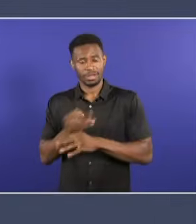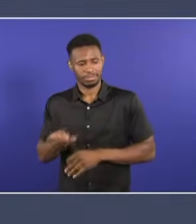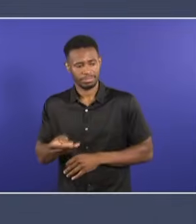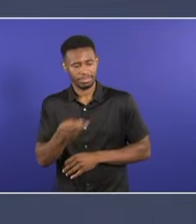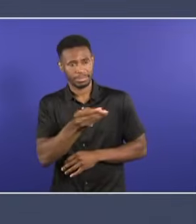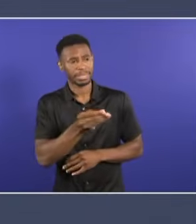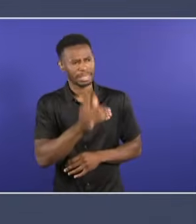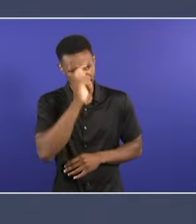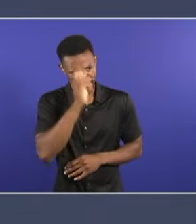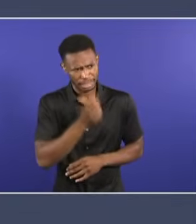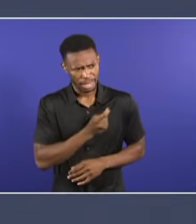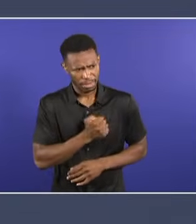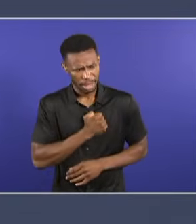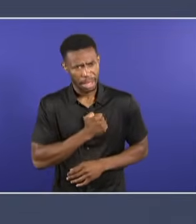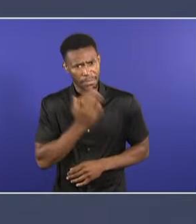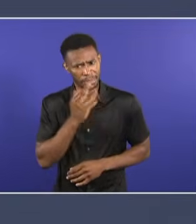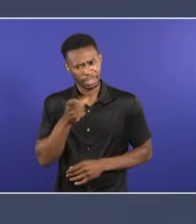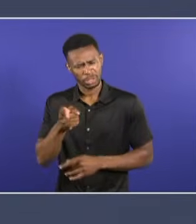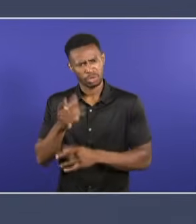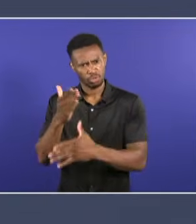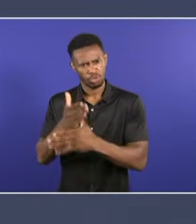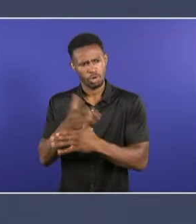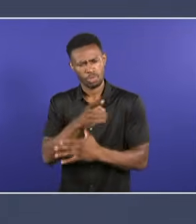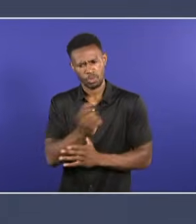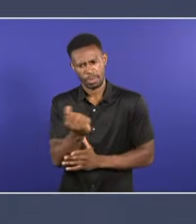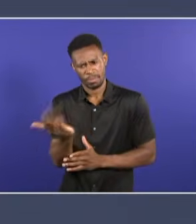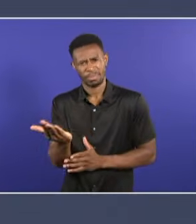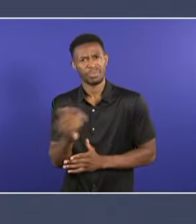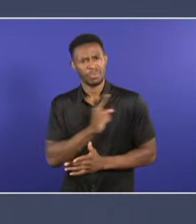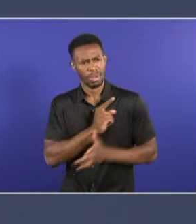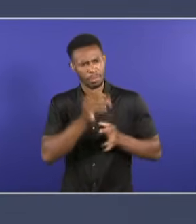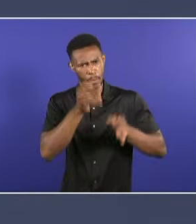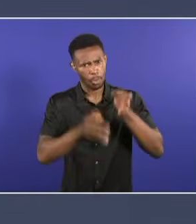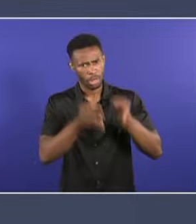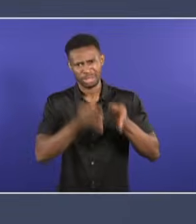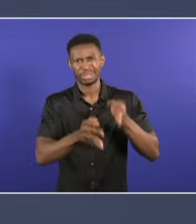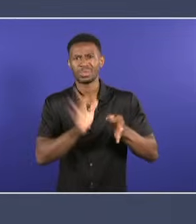please rather apply for this job because politics is too stressful."